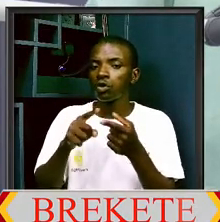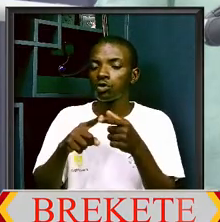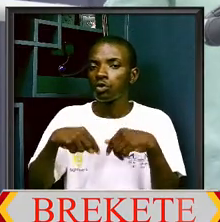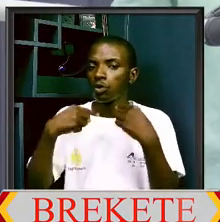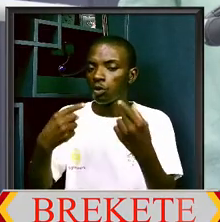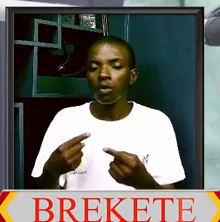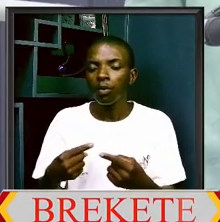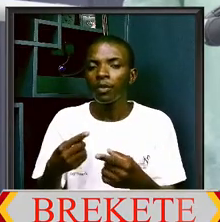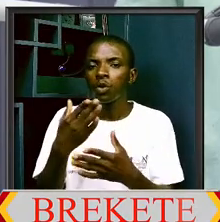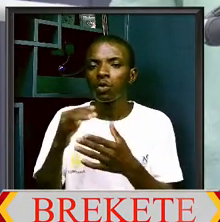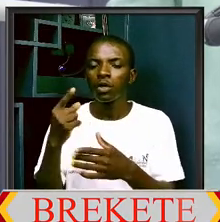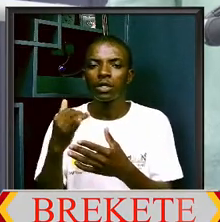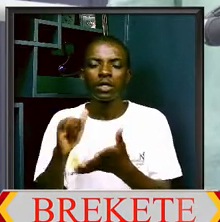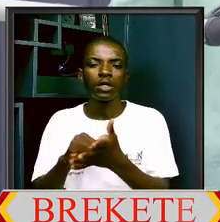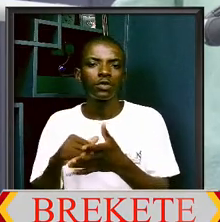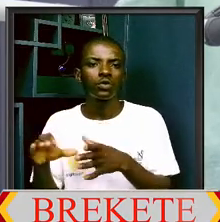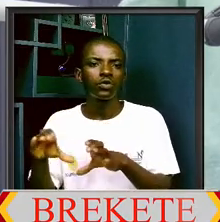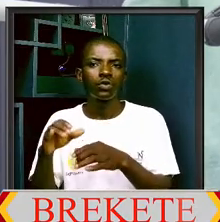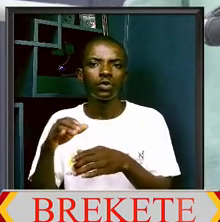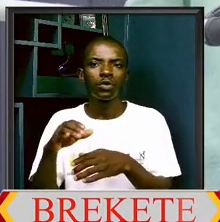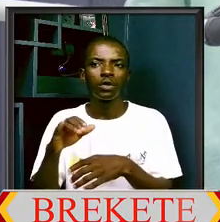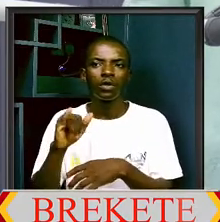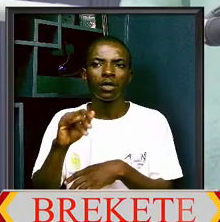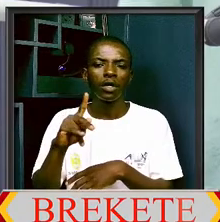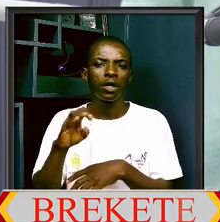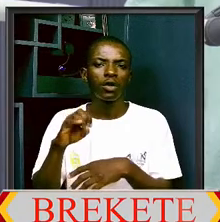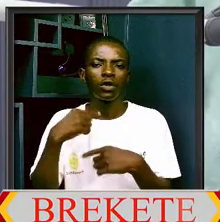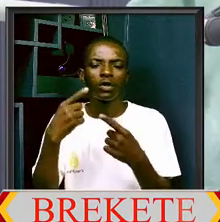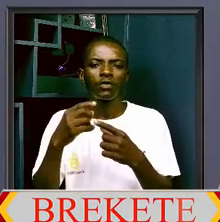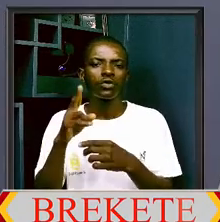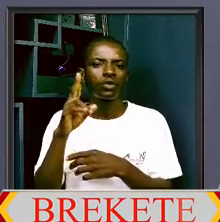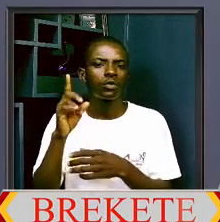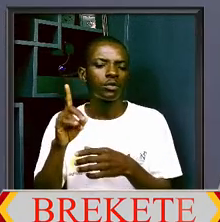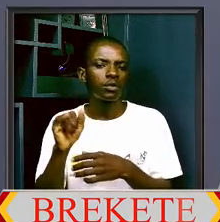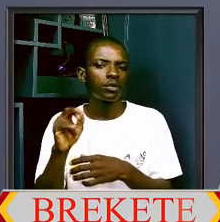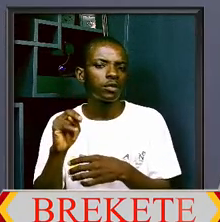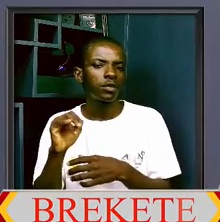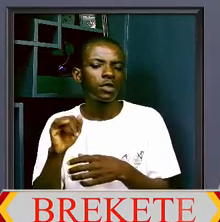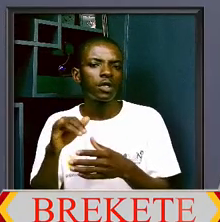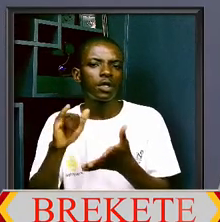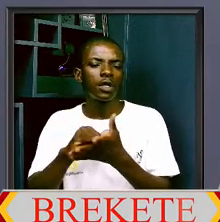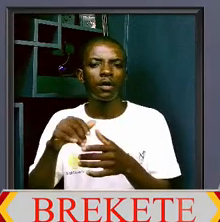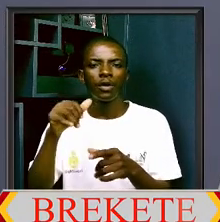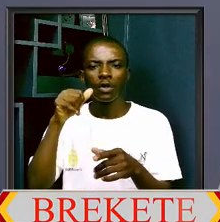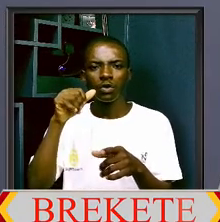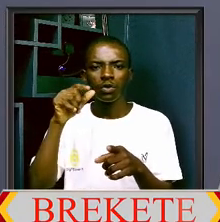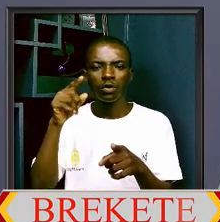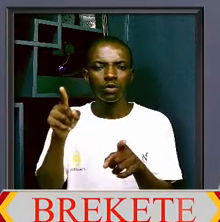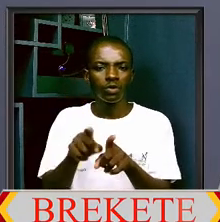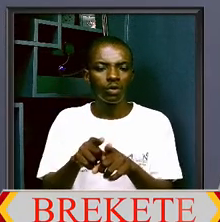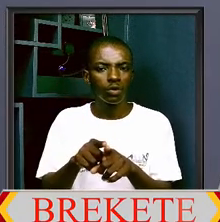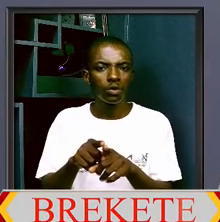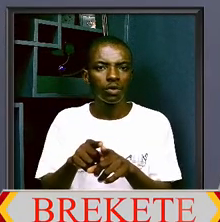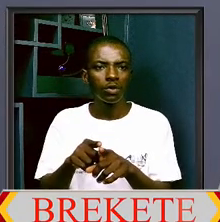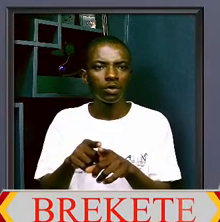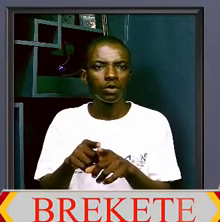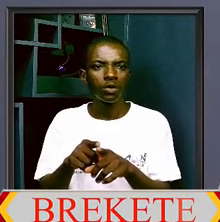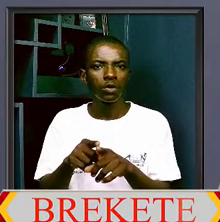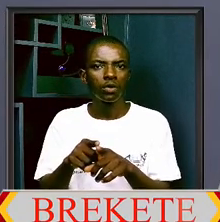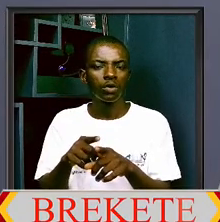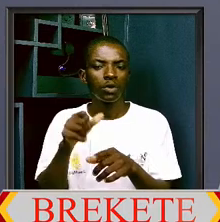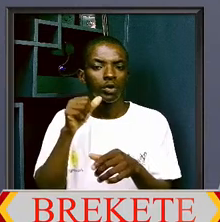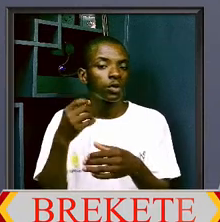go he get one way we do cons I you go give us update I gave they had my daughter away come from